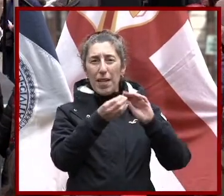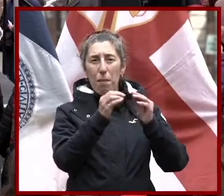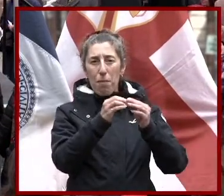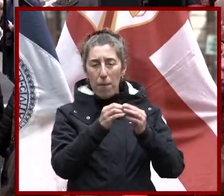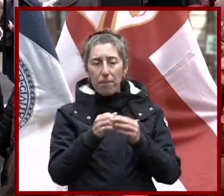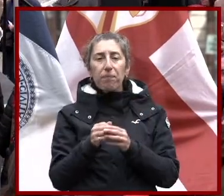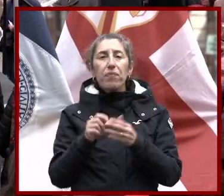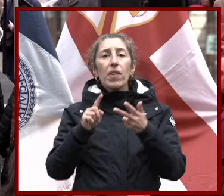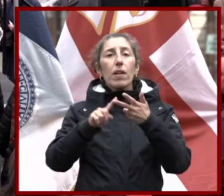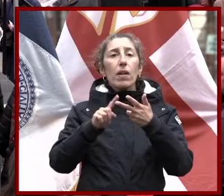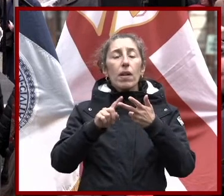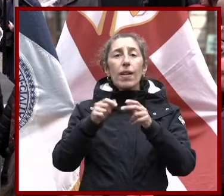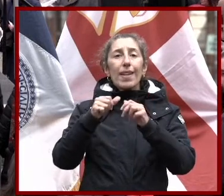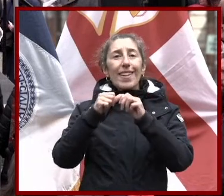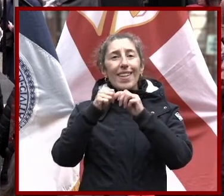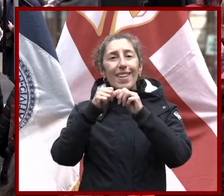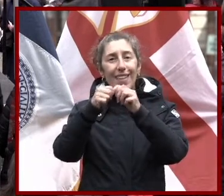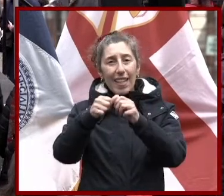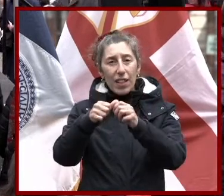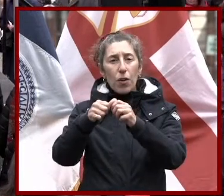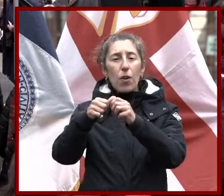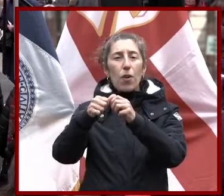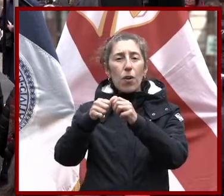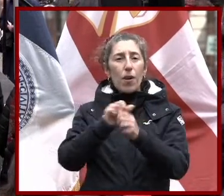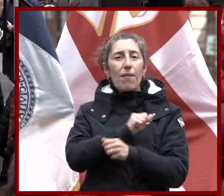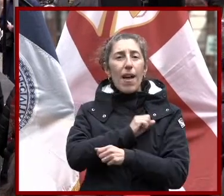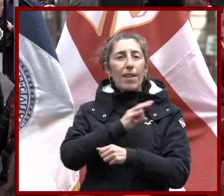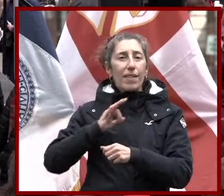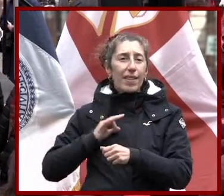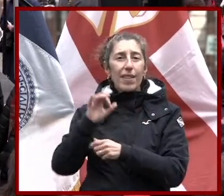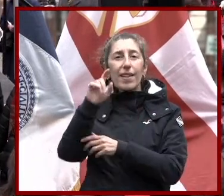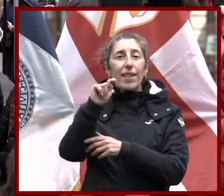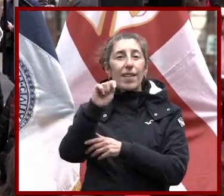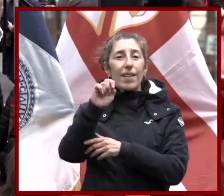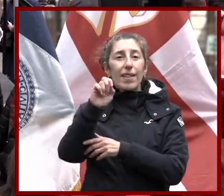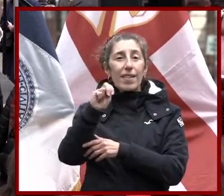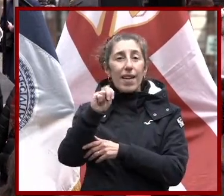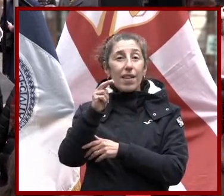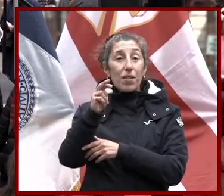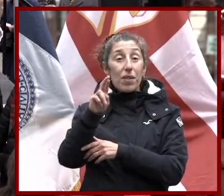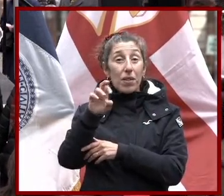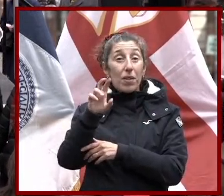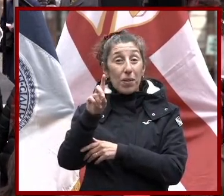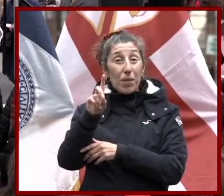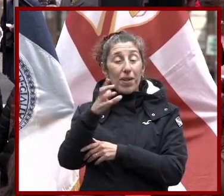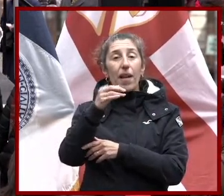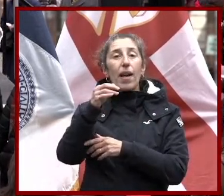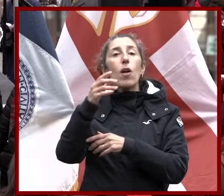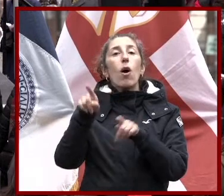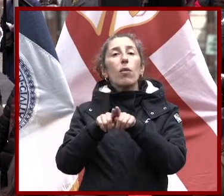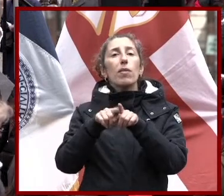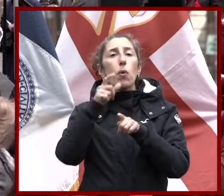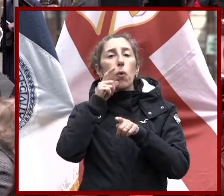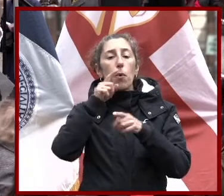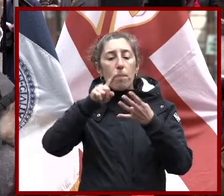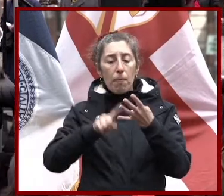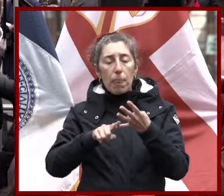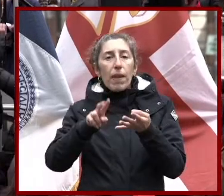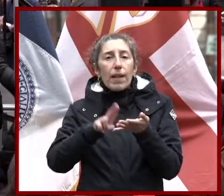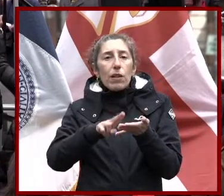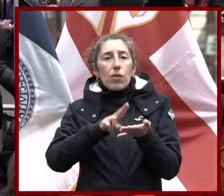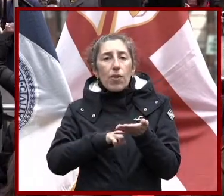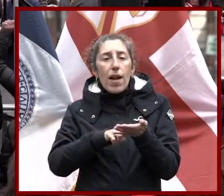Tenure track faculty who have job security through tenure. And contract faculty.